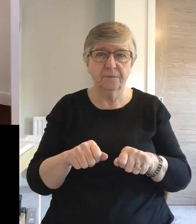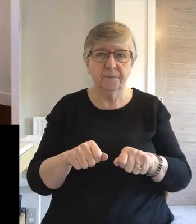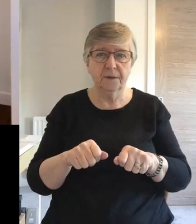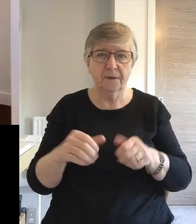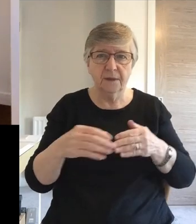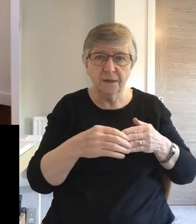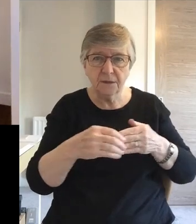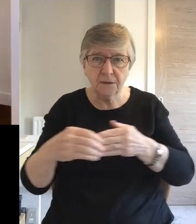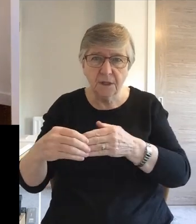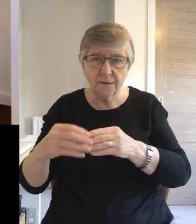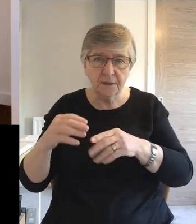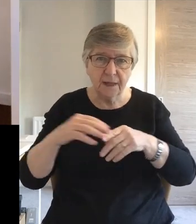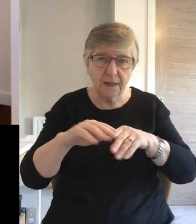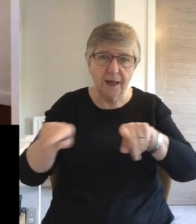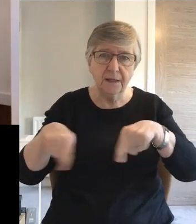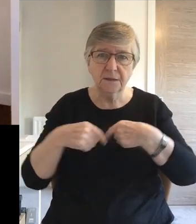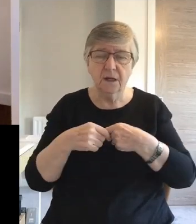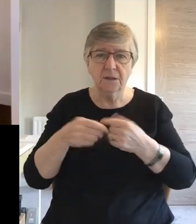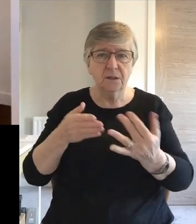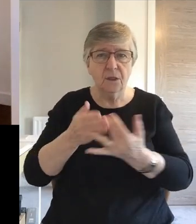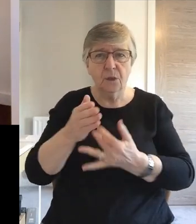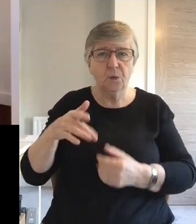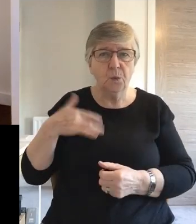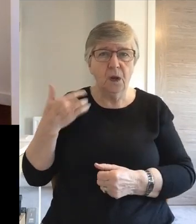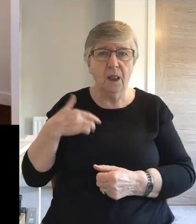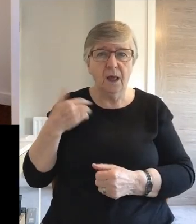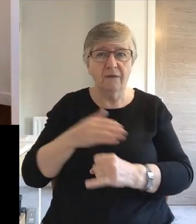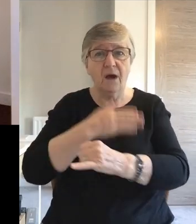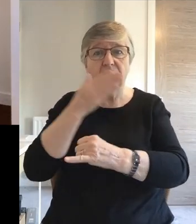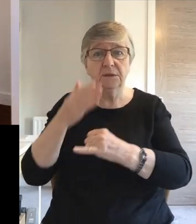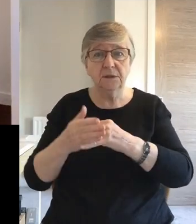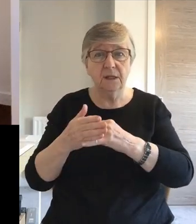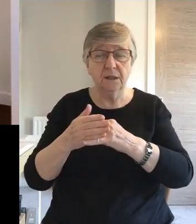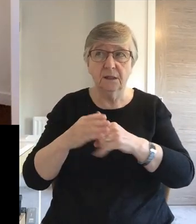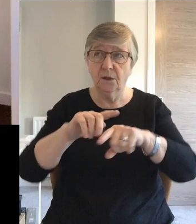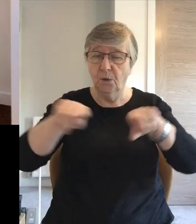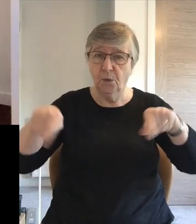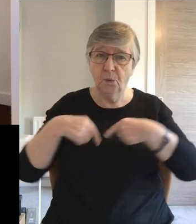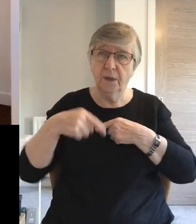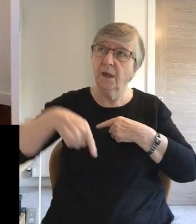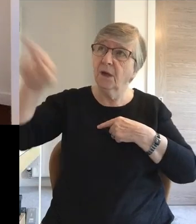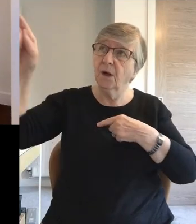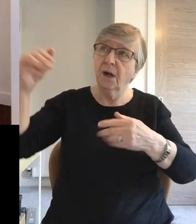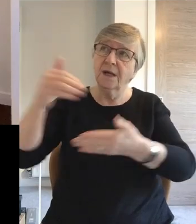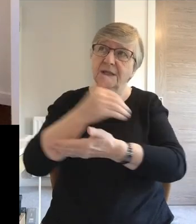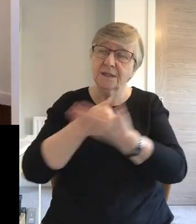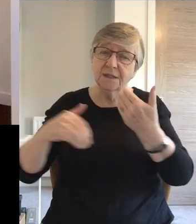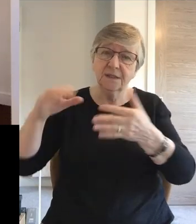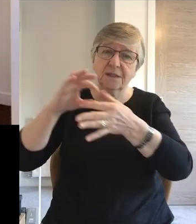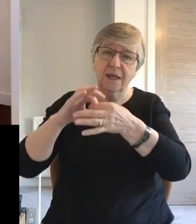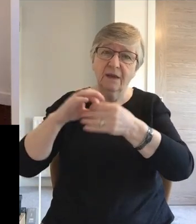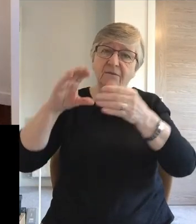that shepherds us all of our lives until we're safe and finally home with you.